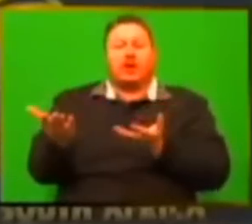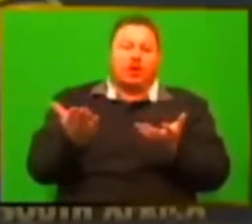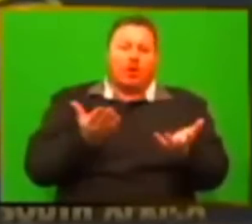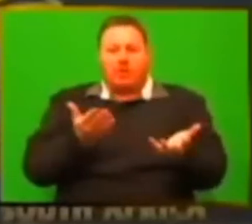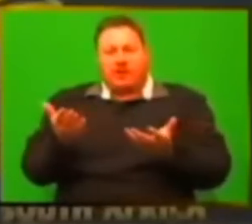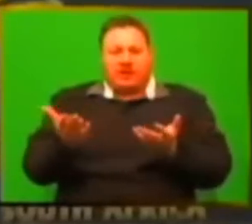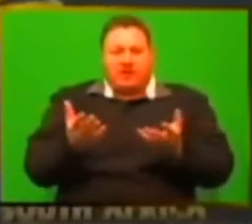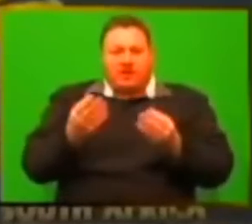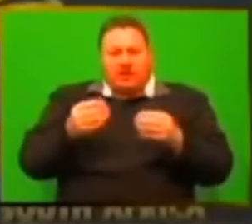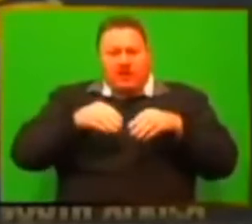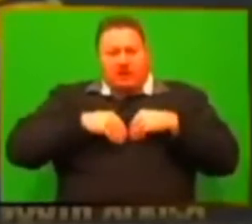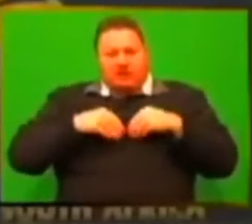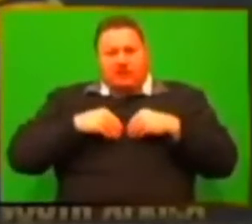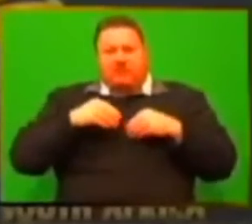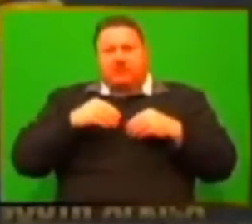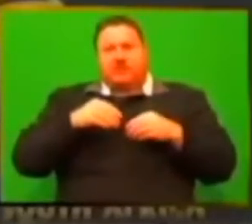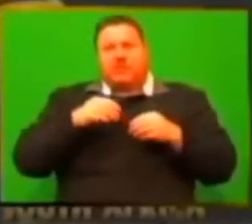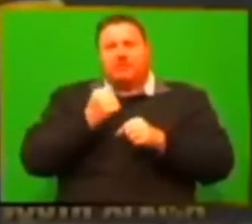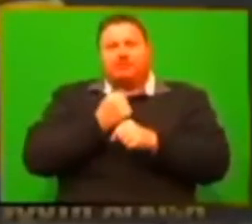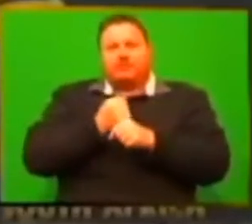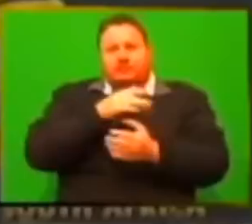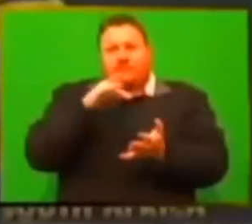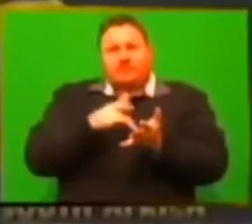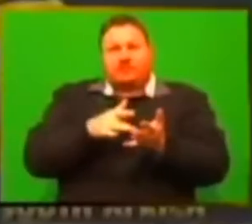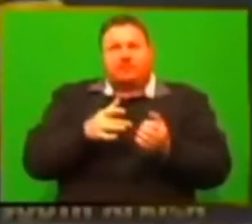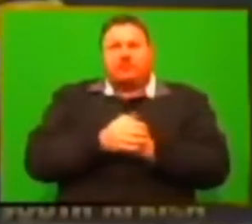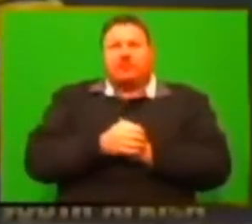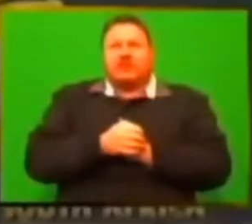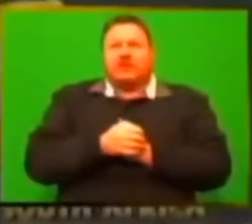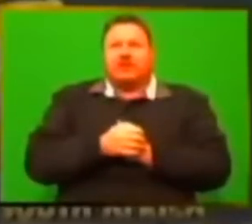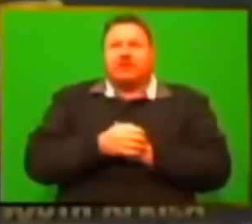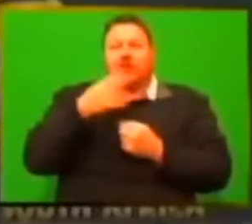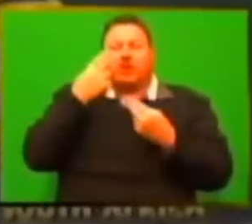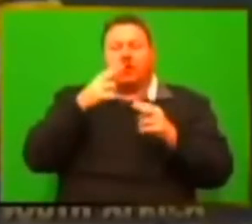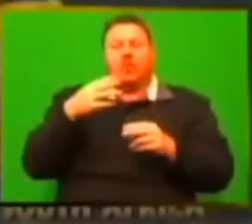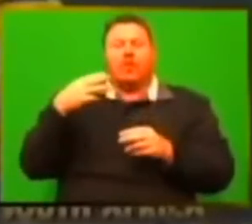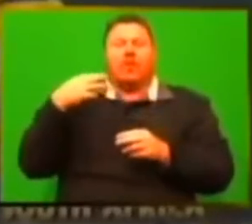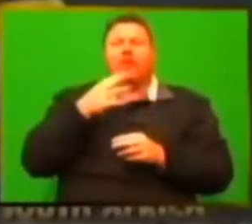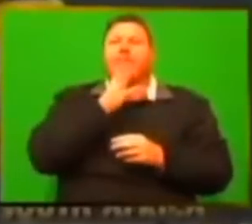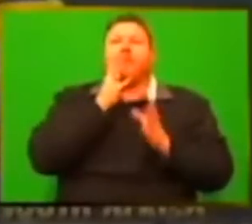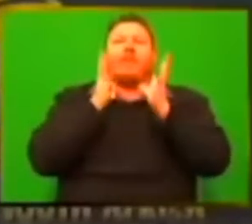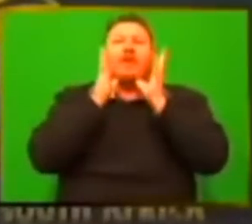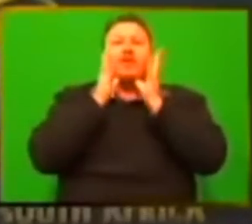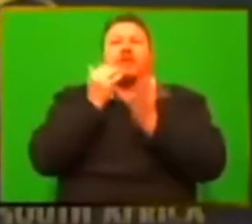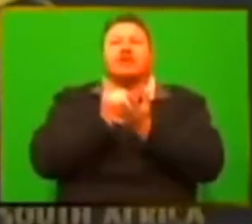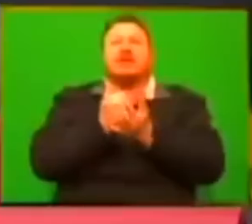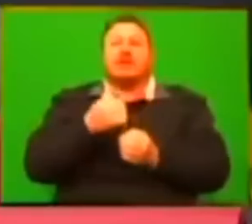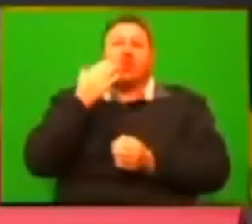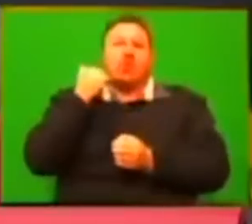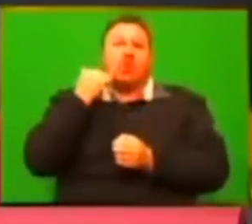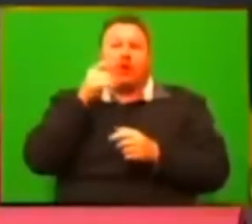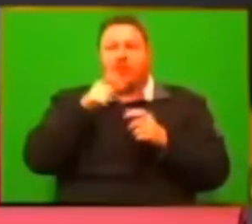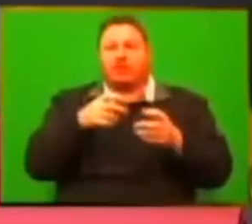and capitulations were made, leading to a situation where economic power remained in the hands of the white